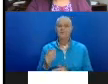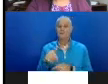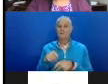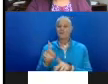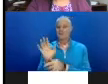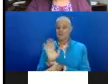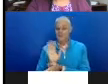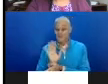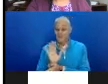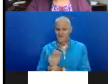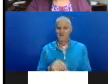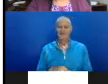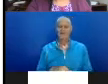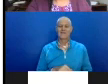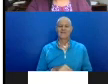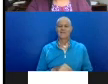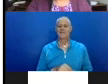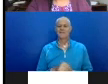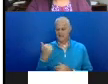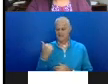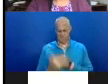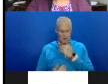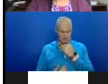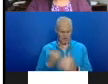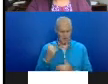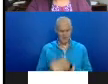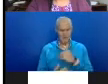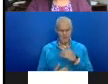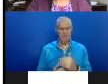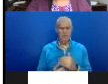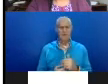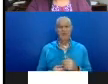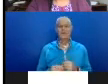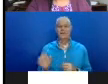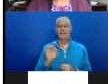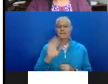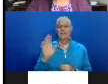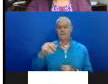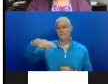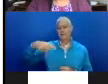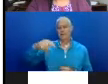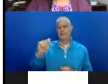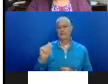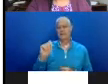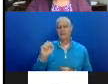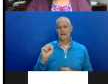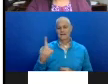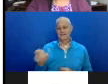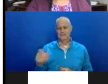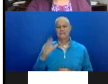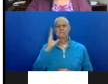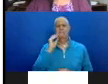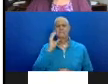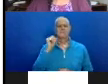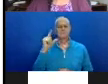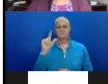is through this process is the severe post-traumatic stress that Atia had lived with for 20 years